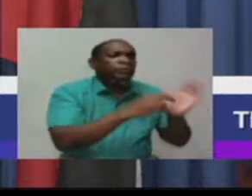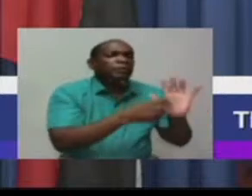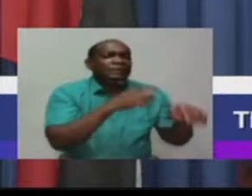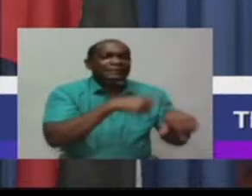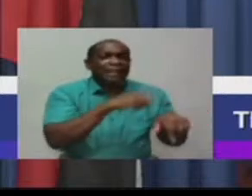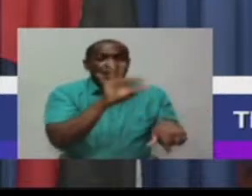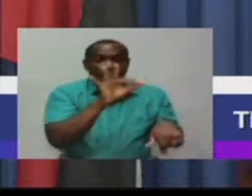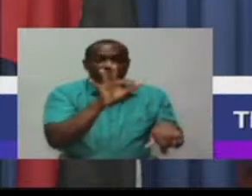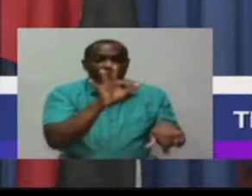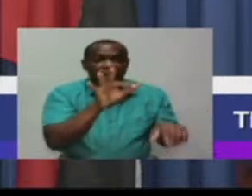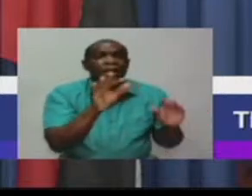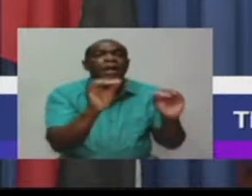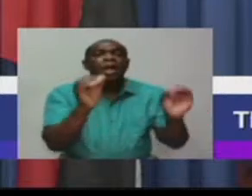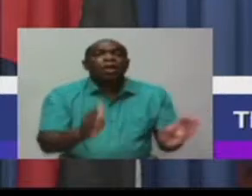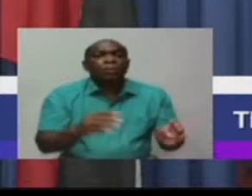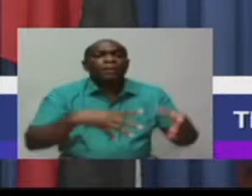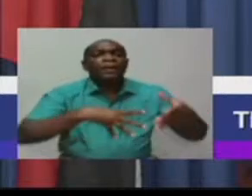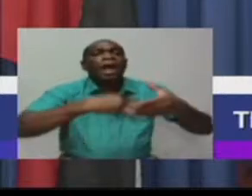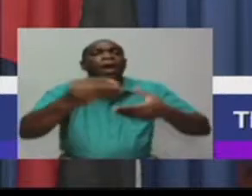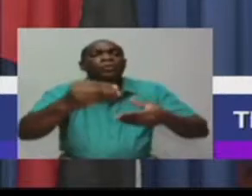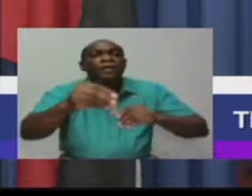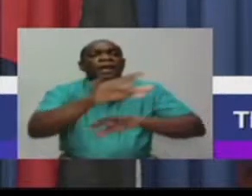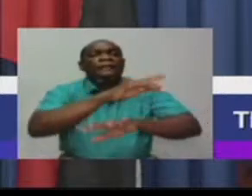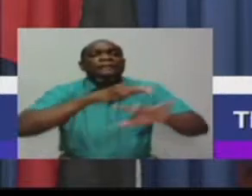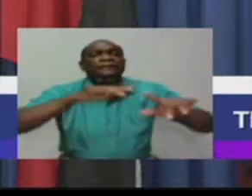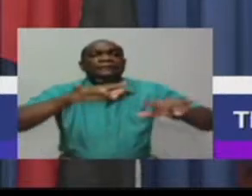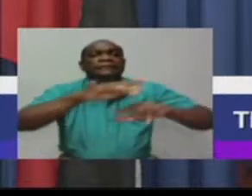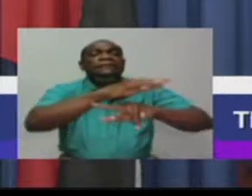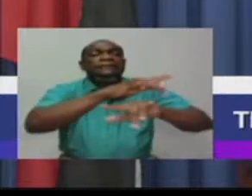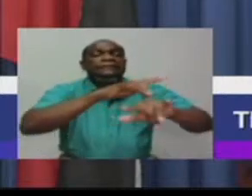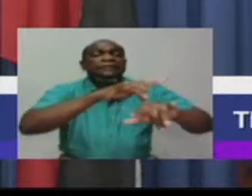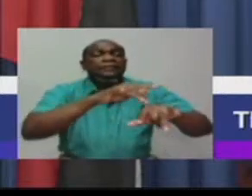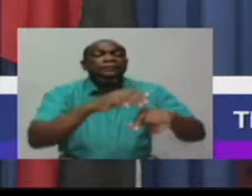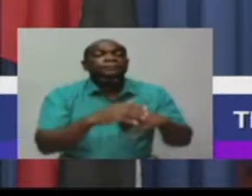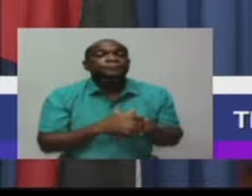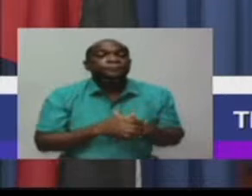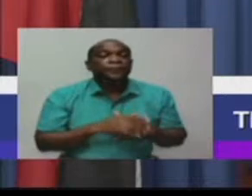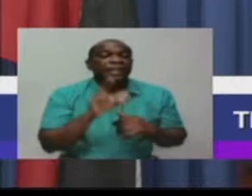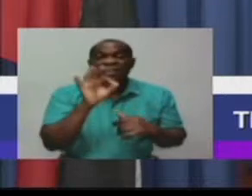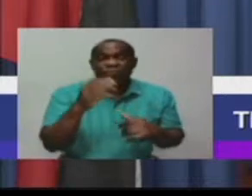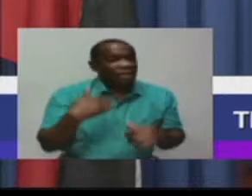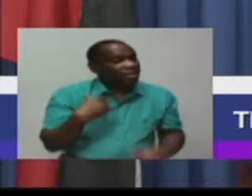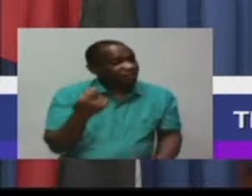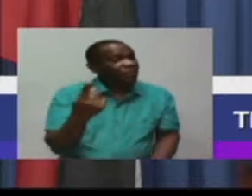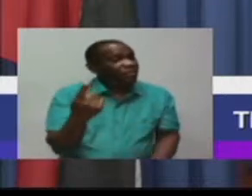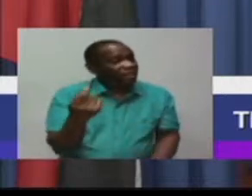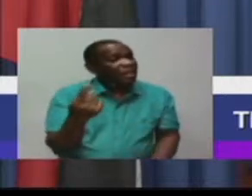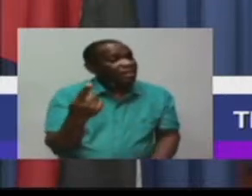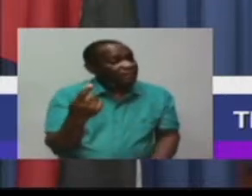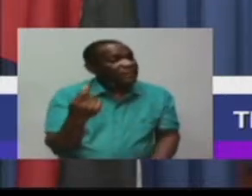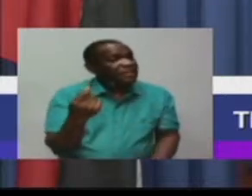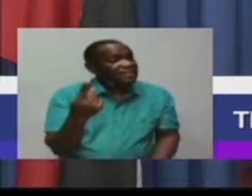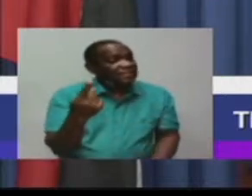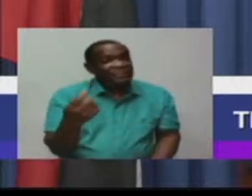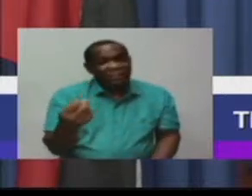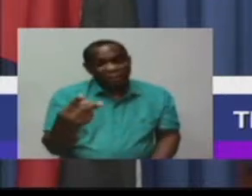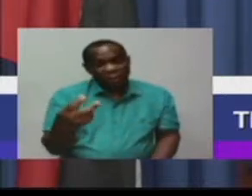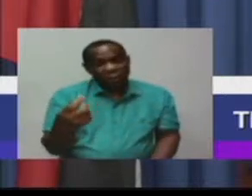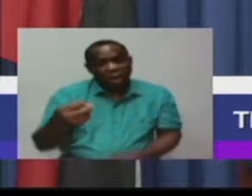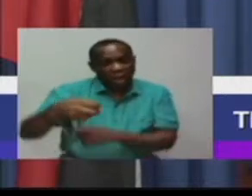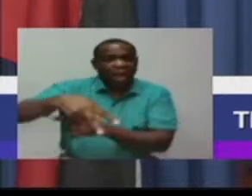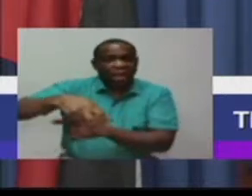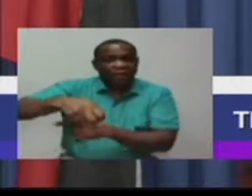this at length before. If you have an 11 o'clock curfew or 12 o'clock curfew,